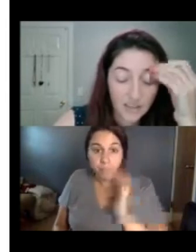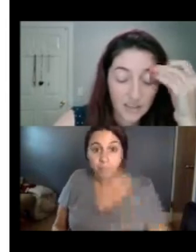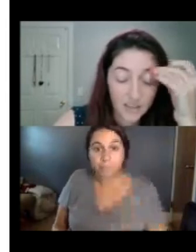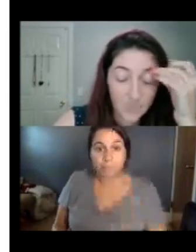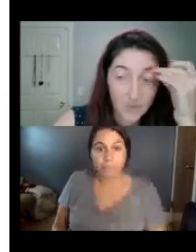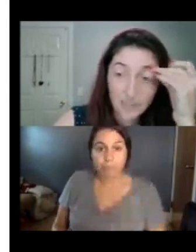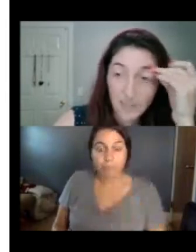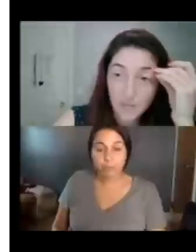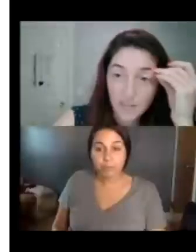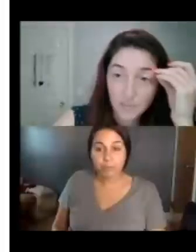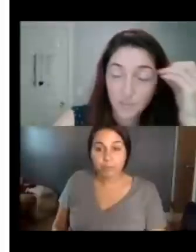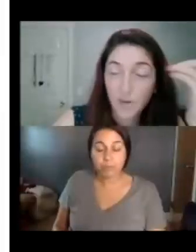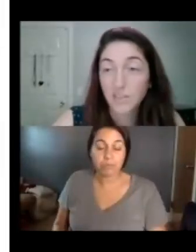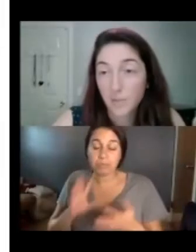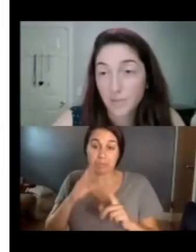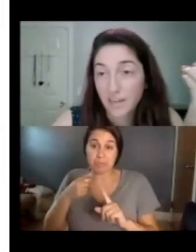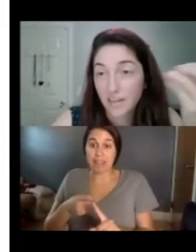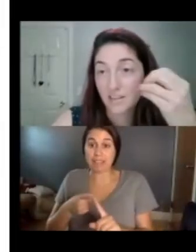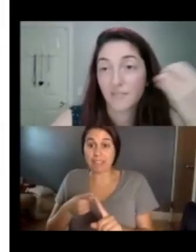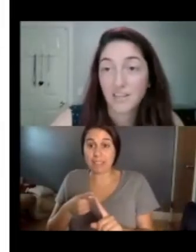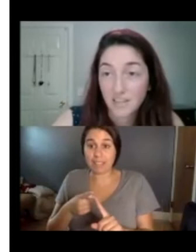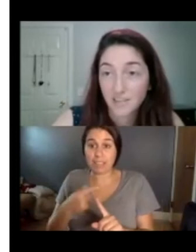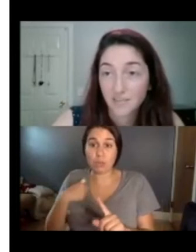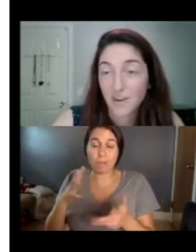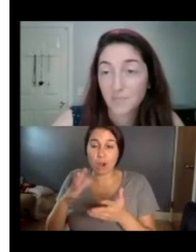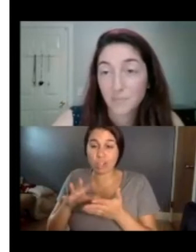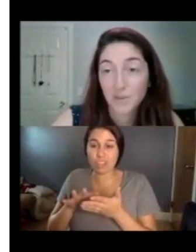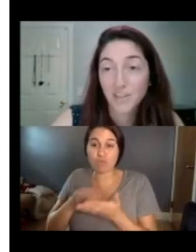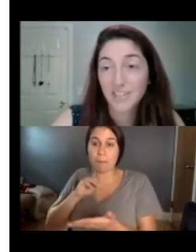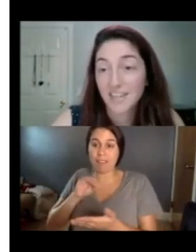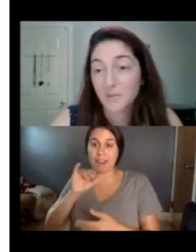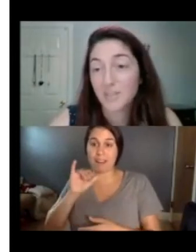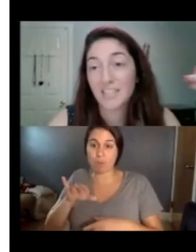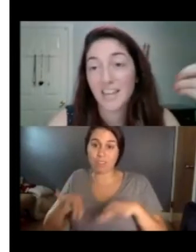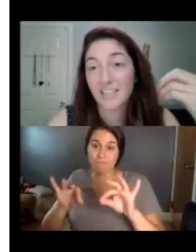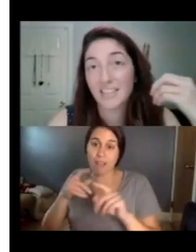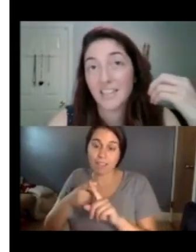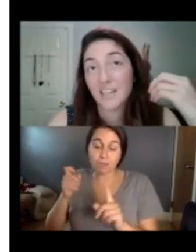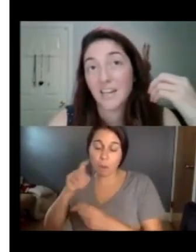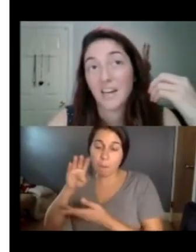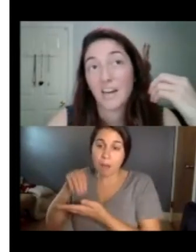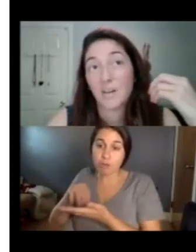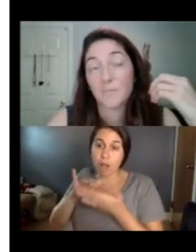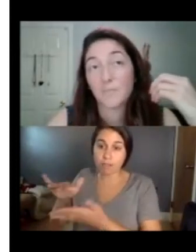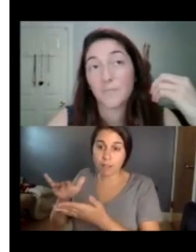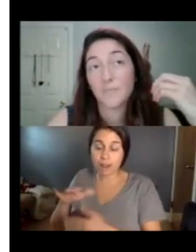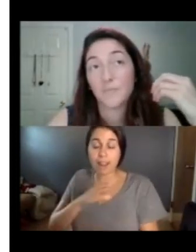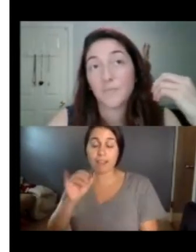And basically we partially replicated the finding from the Montreal study, which is that